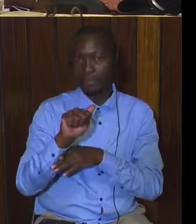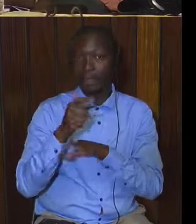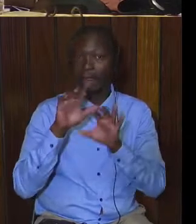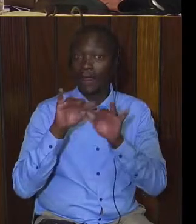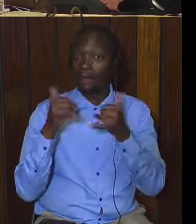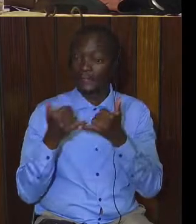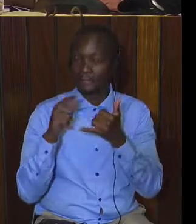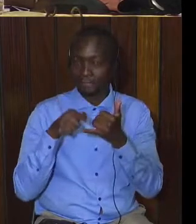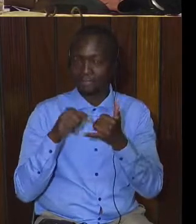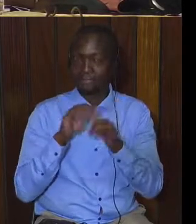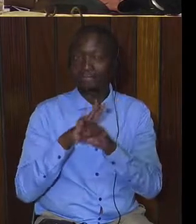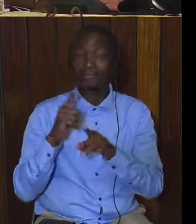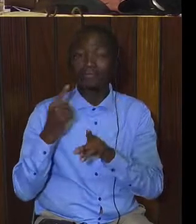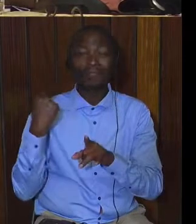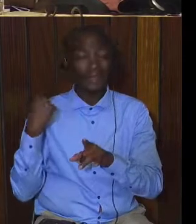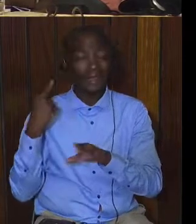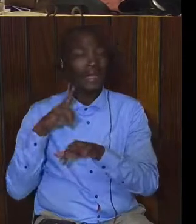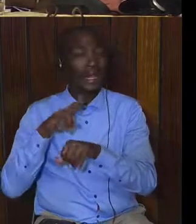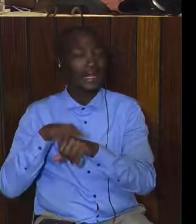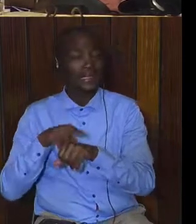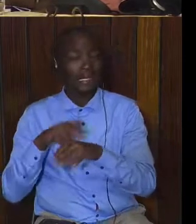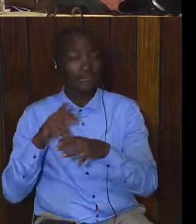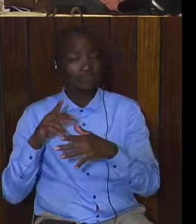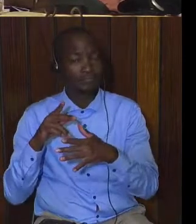the time, the